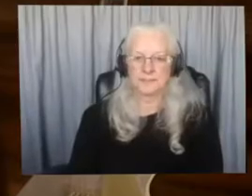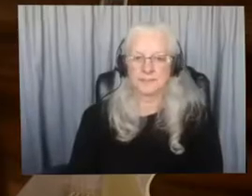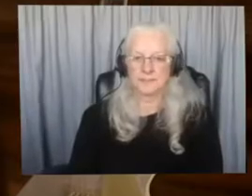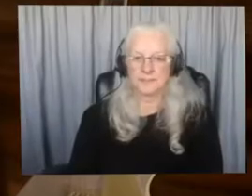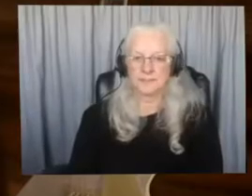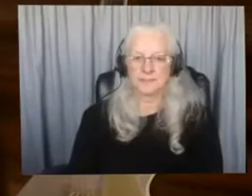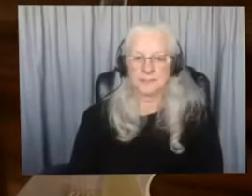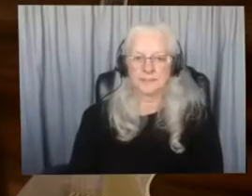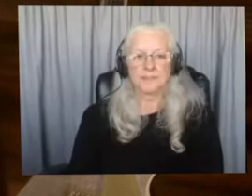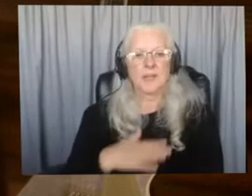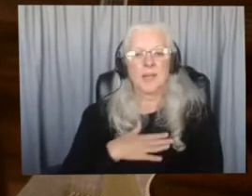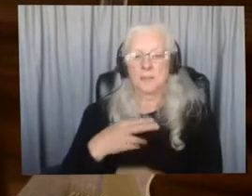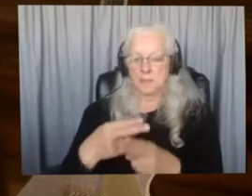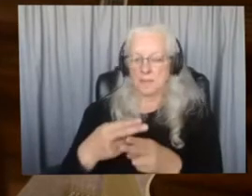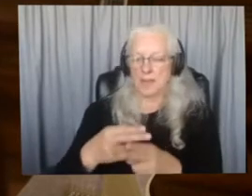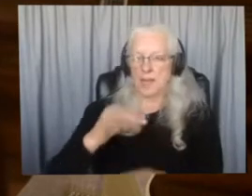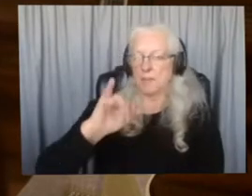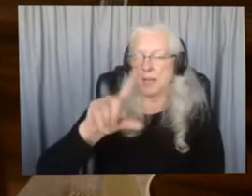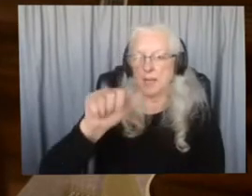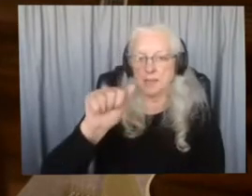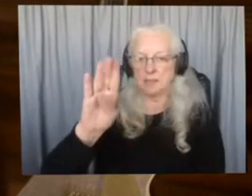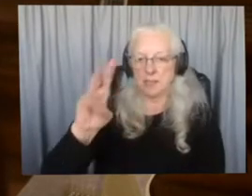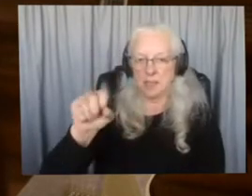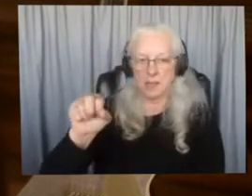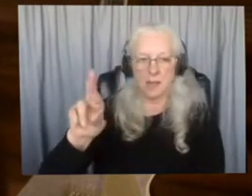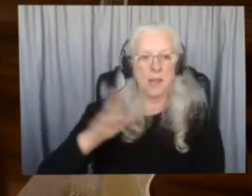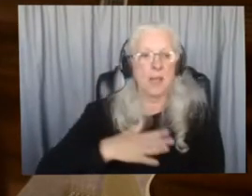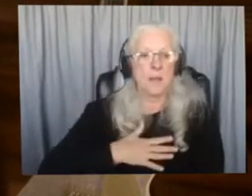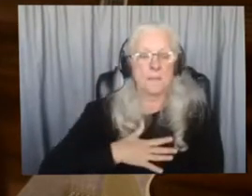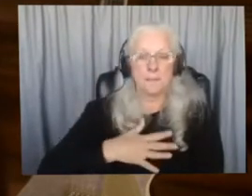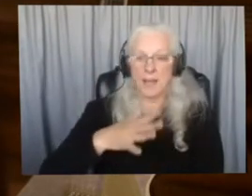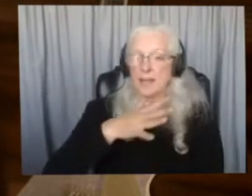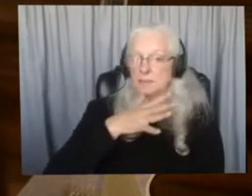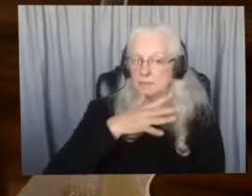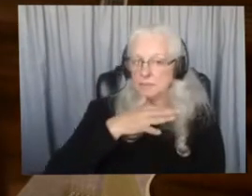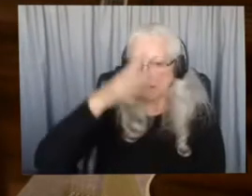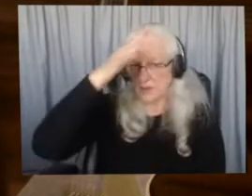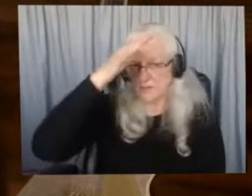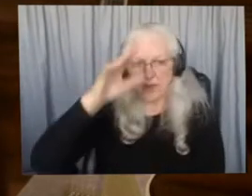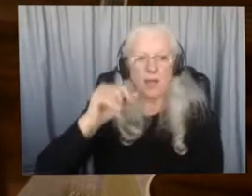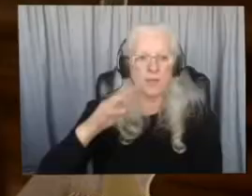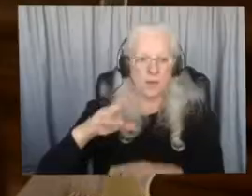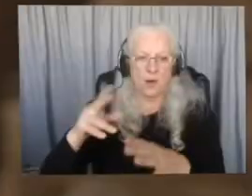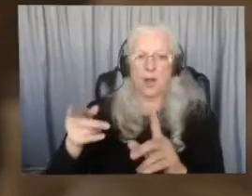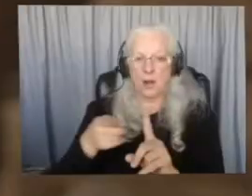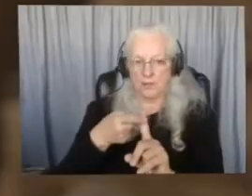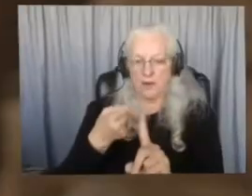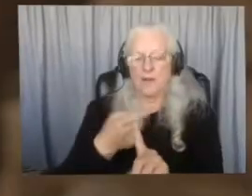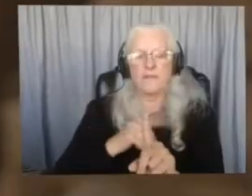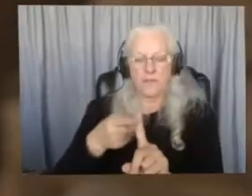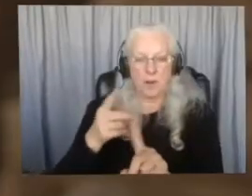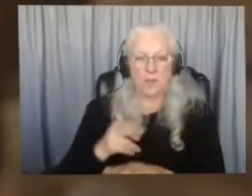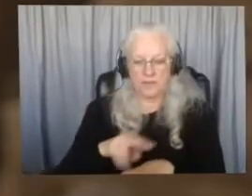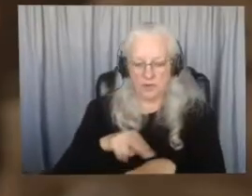Barker. My family on my mom's side is from Barron's River First Nation of the Moose Clan. I'm based in Winnipeg, Manitoba, and I'm a